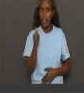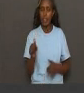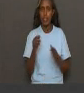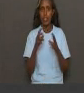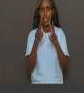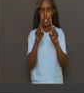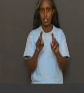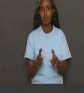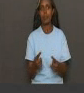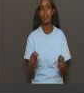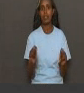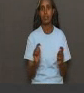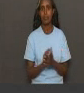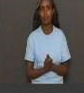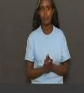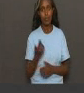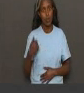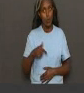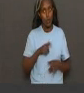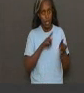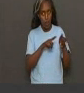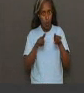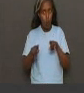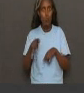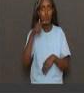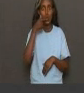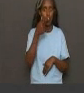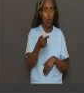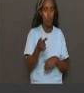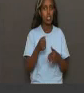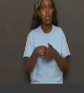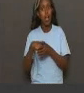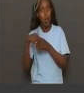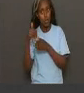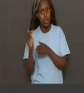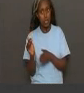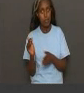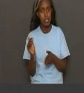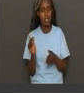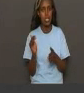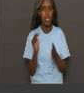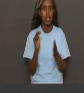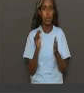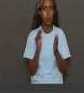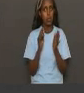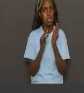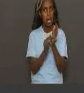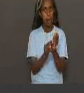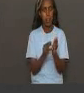experiment. We can also call outcomes sample points.